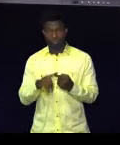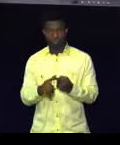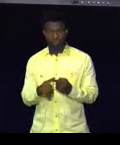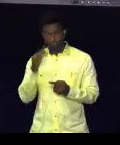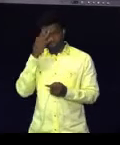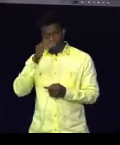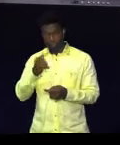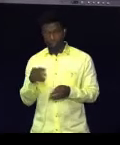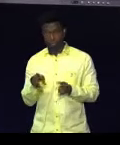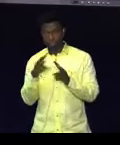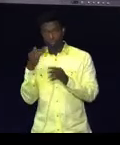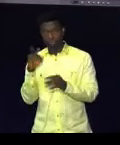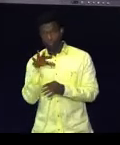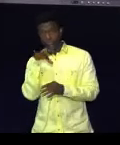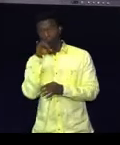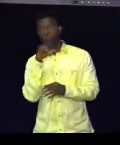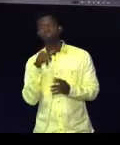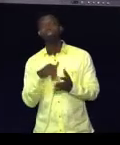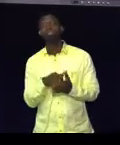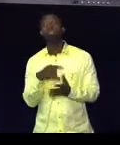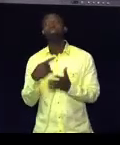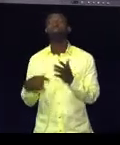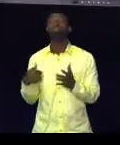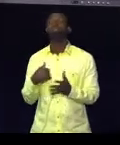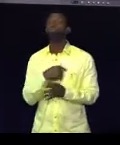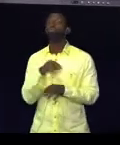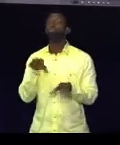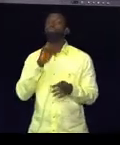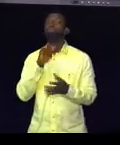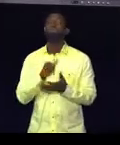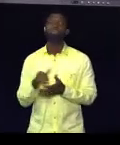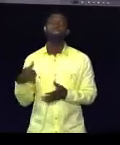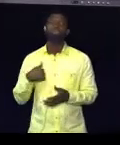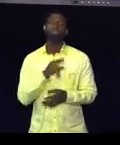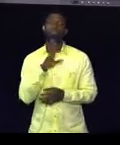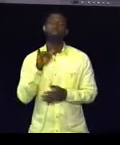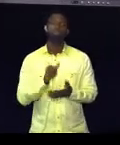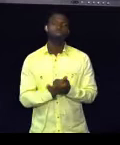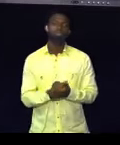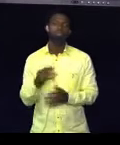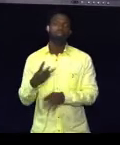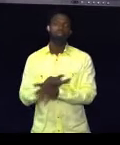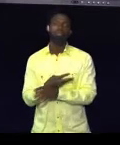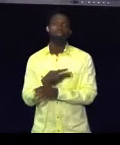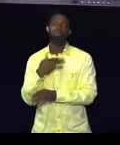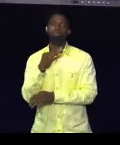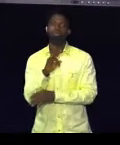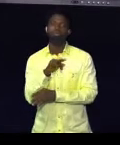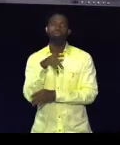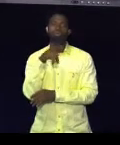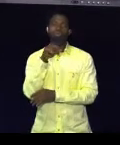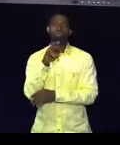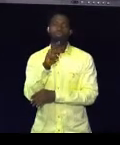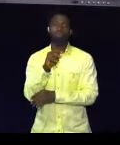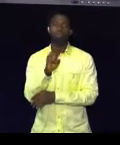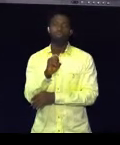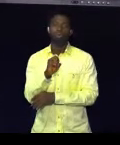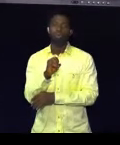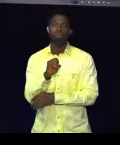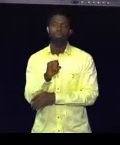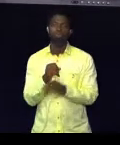of finding it. So what we'll do is that we employ that method of